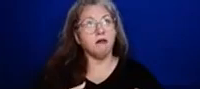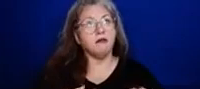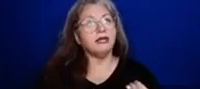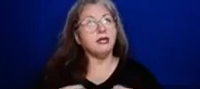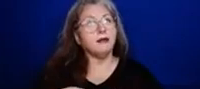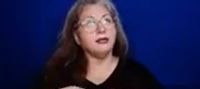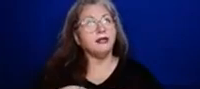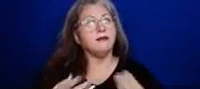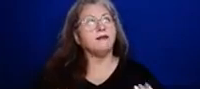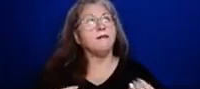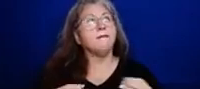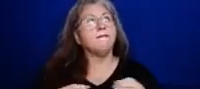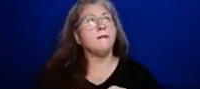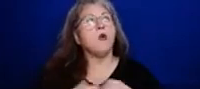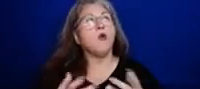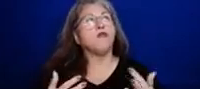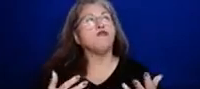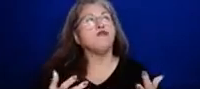more,